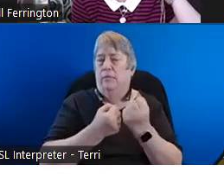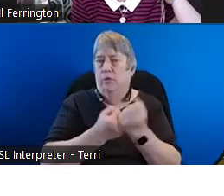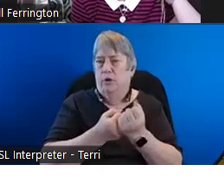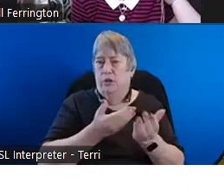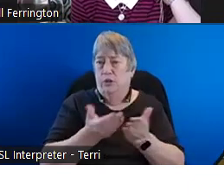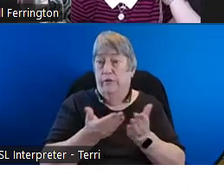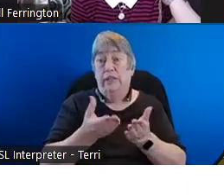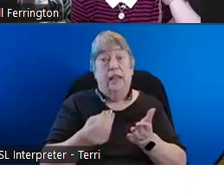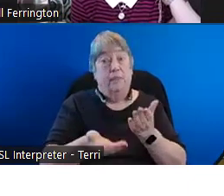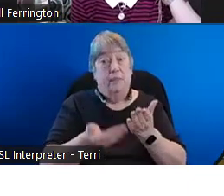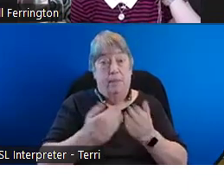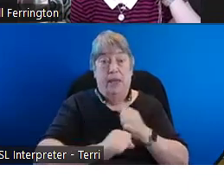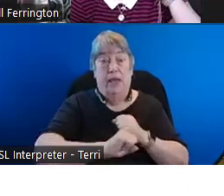time.